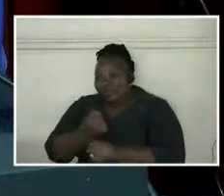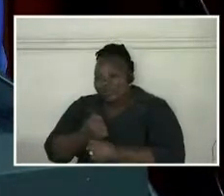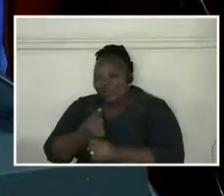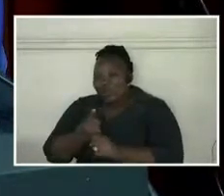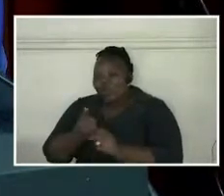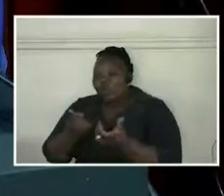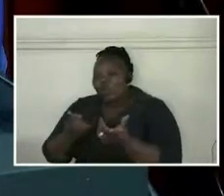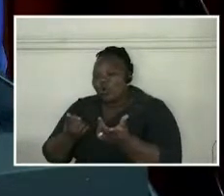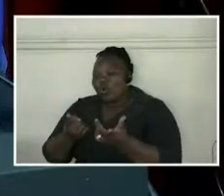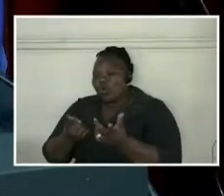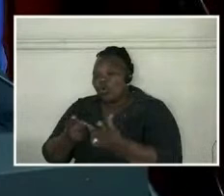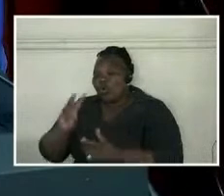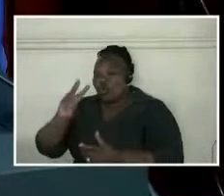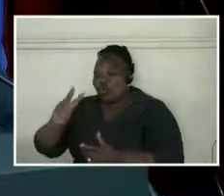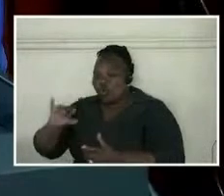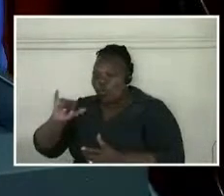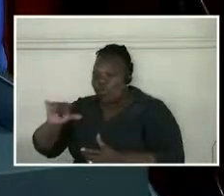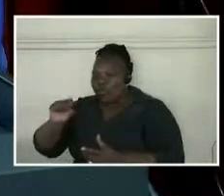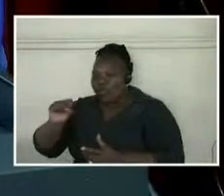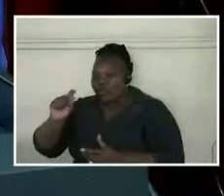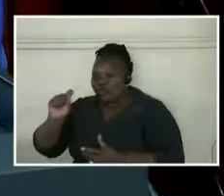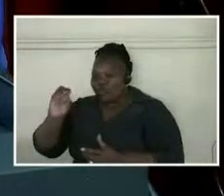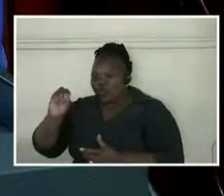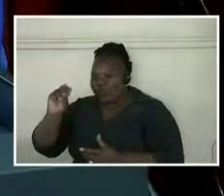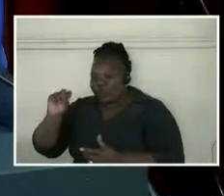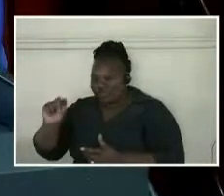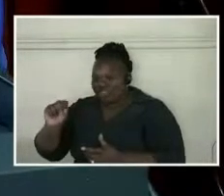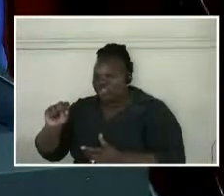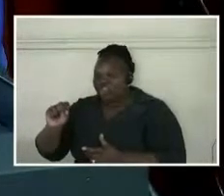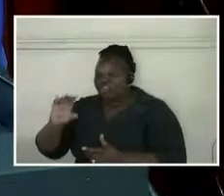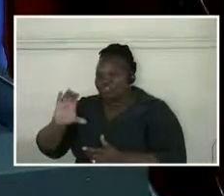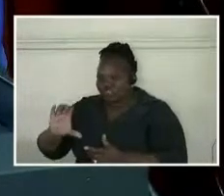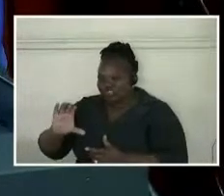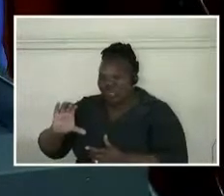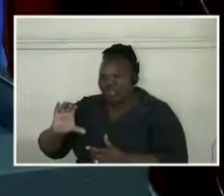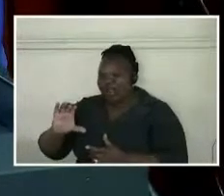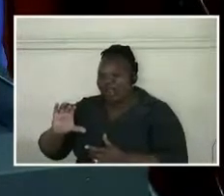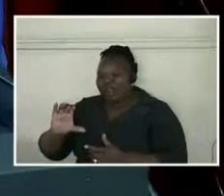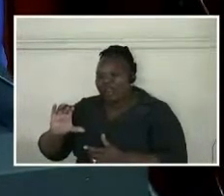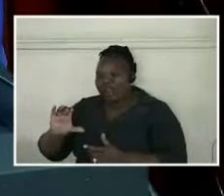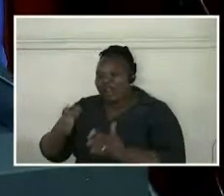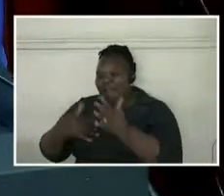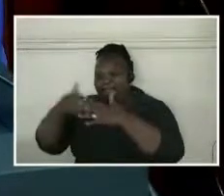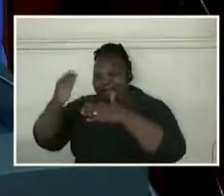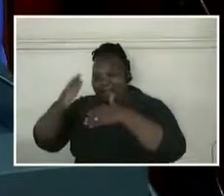winston churchill theater building used and